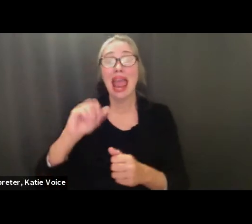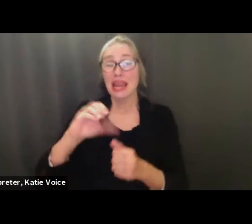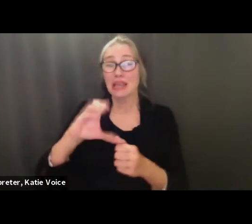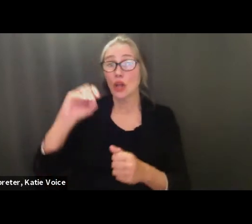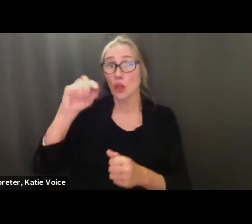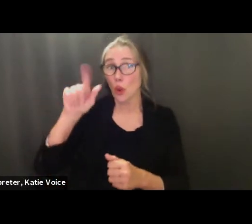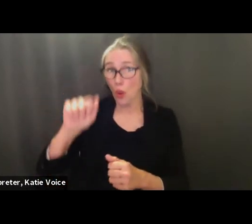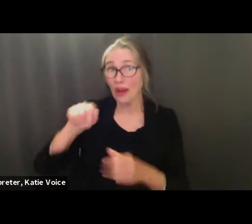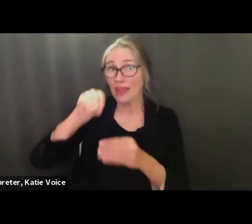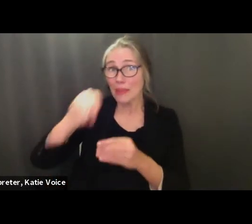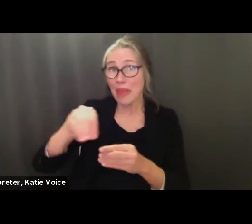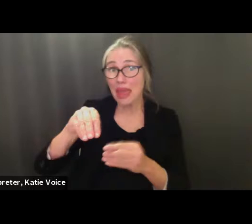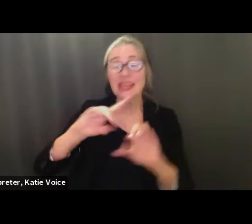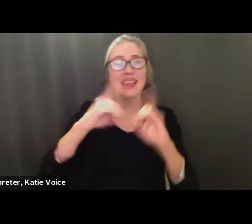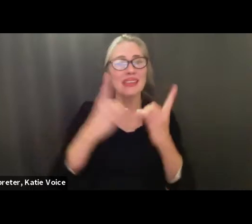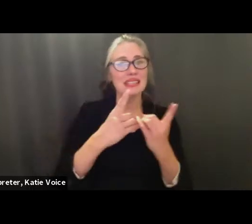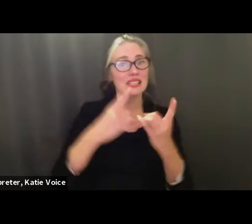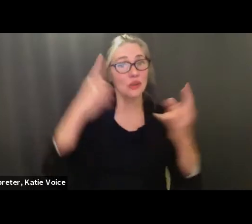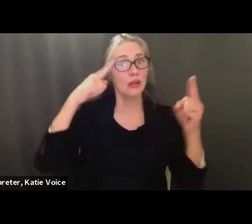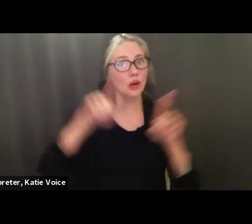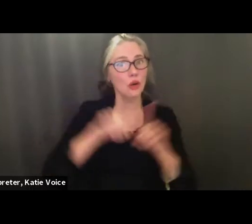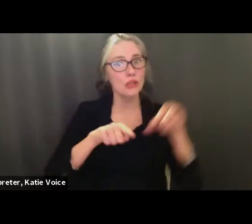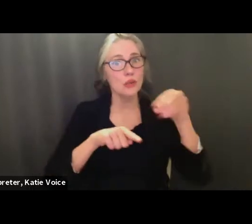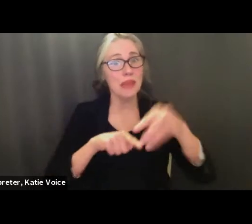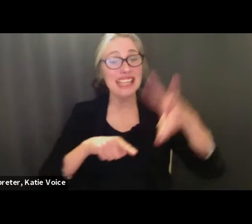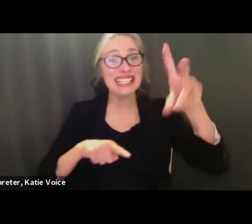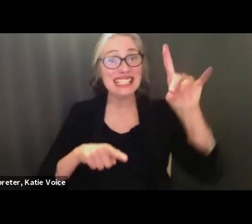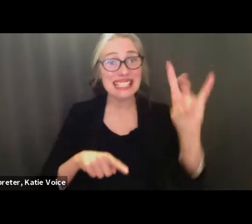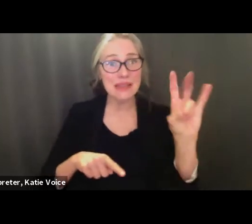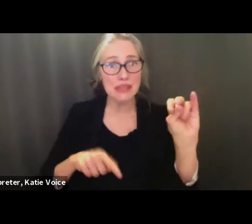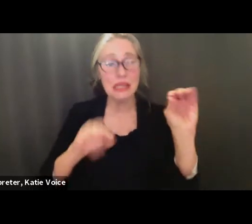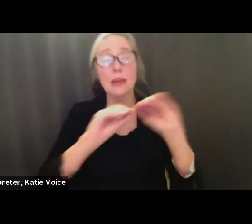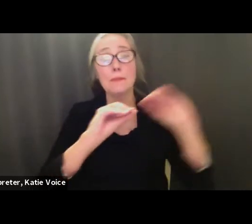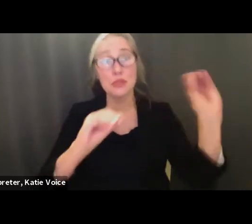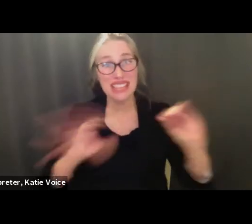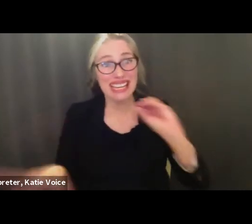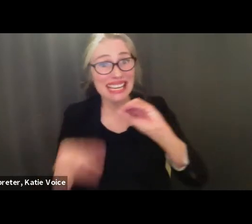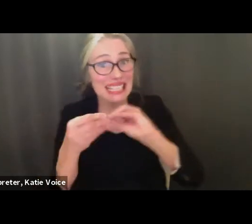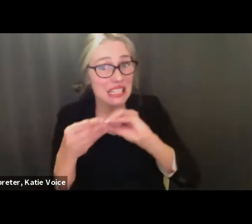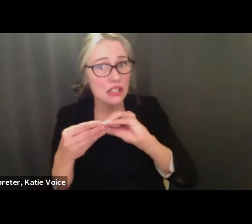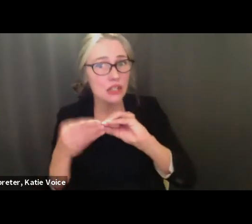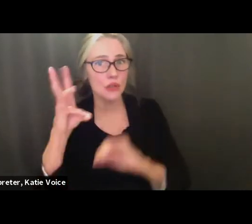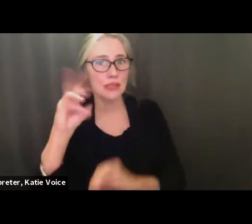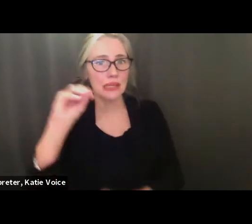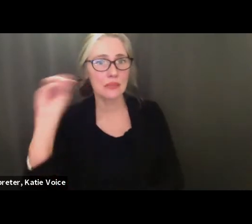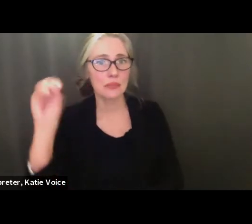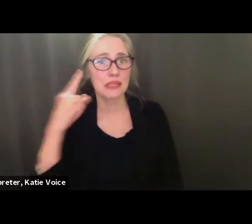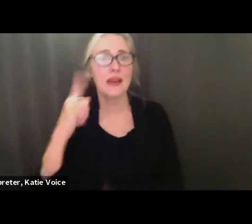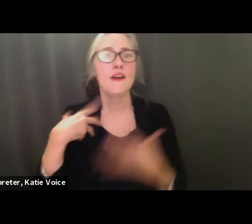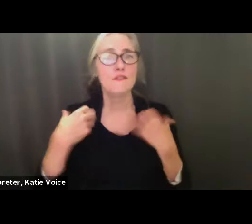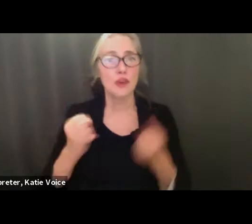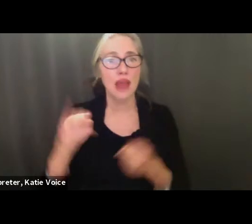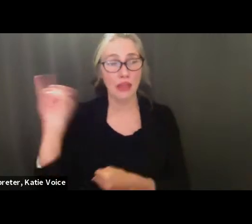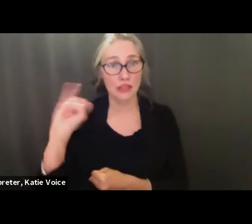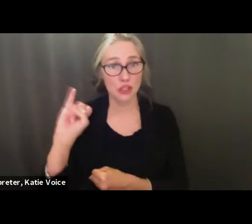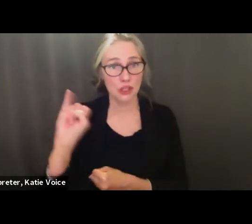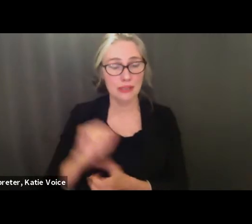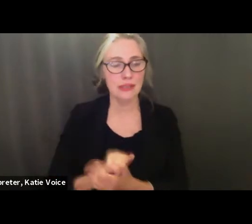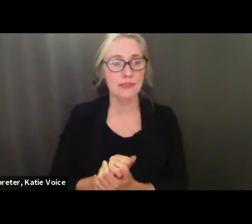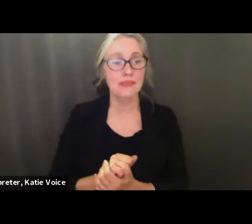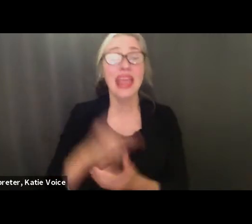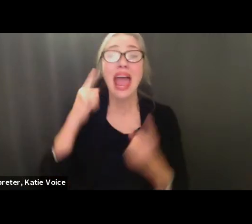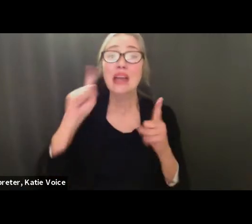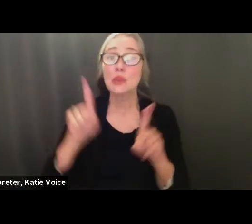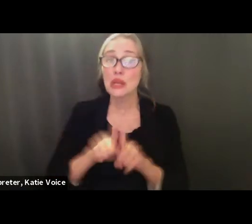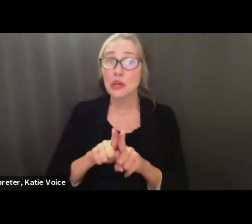70% of the 6% increase to health insurance. We've also agreed to give bilingual stipends for those